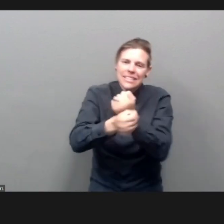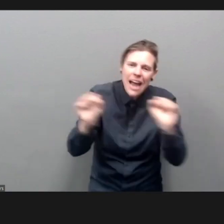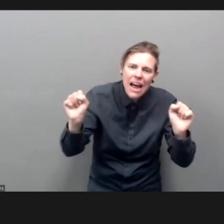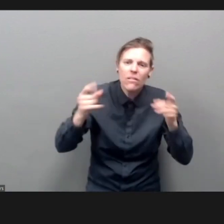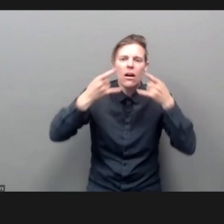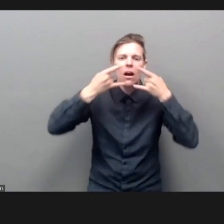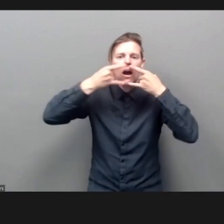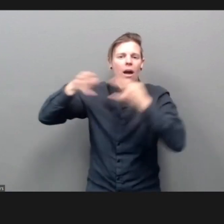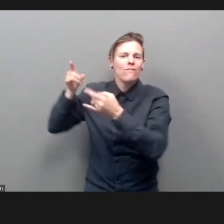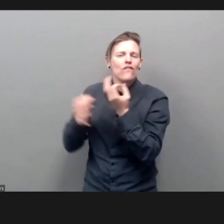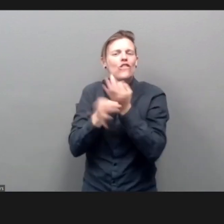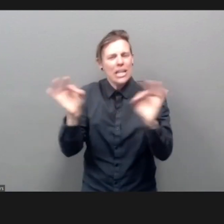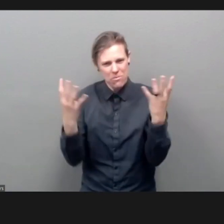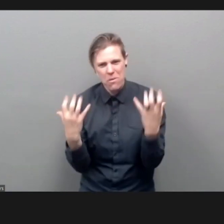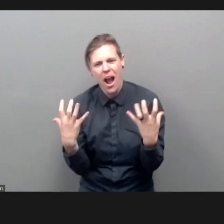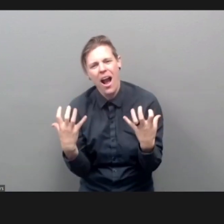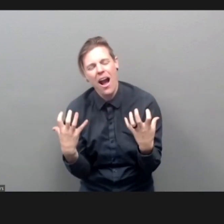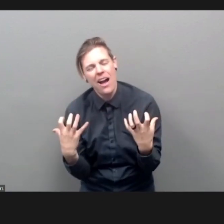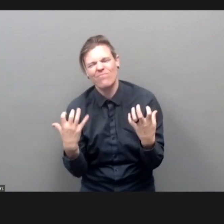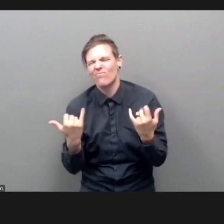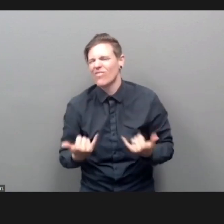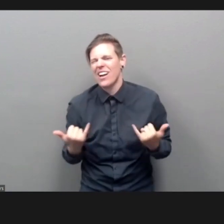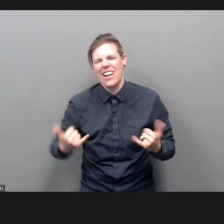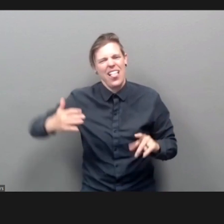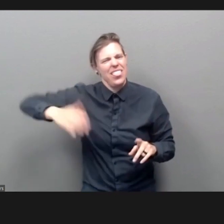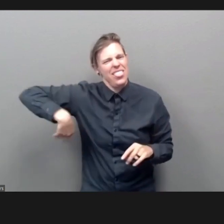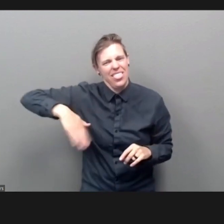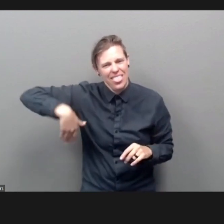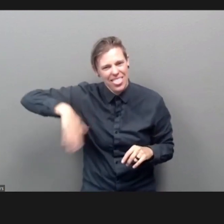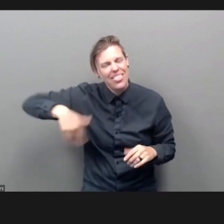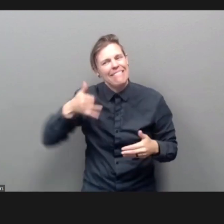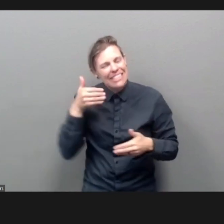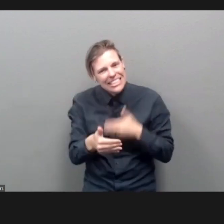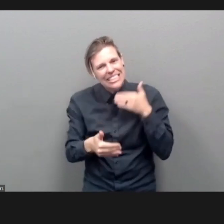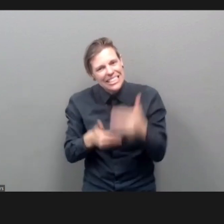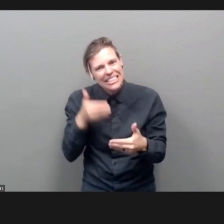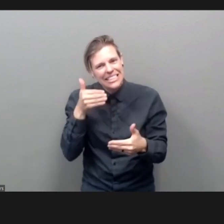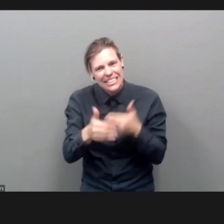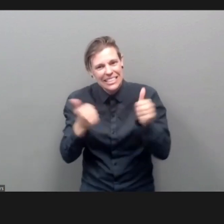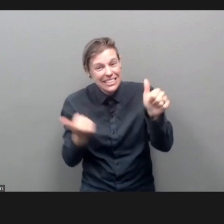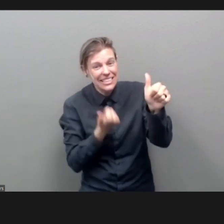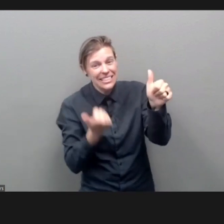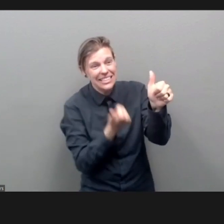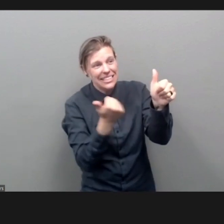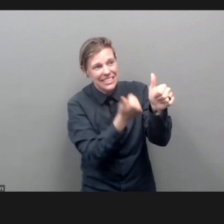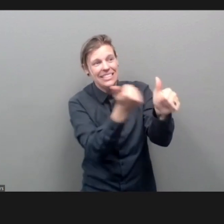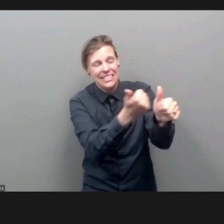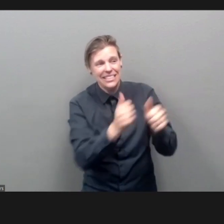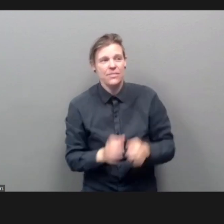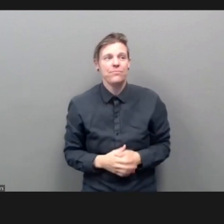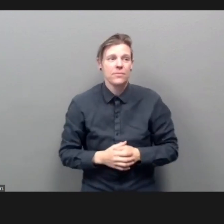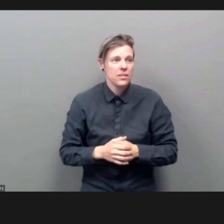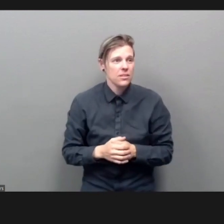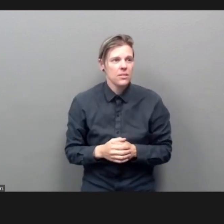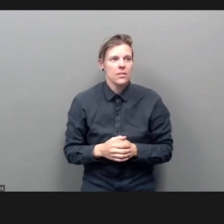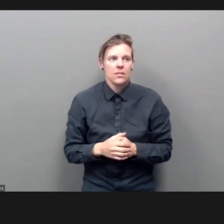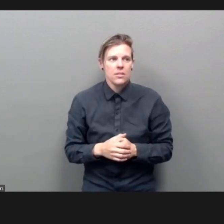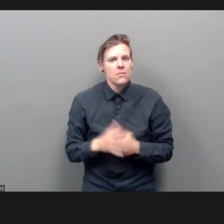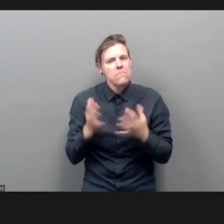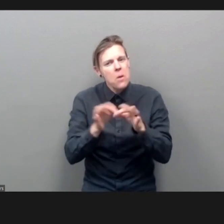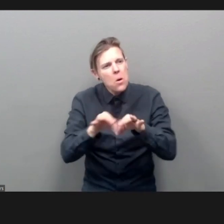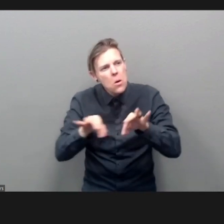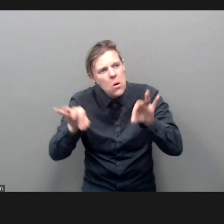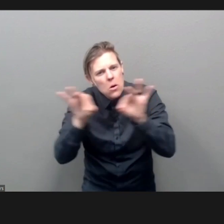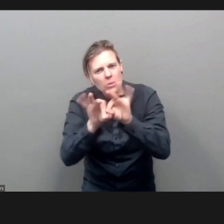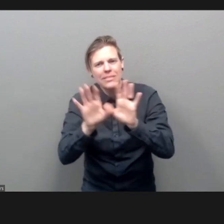better opportunities for everyone, including, and I want to really highlight this, schools and